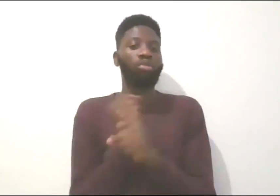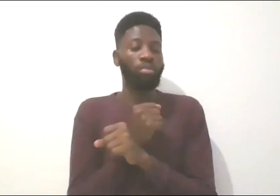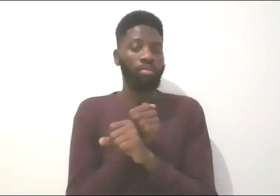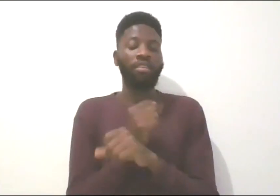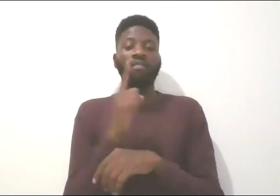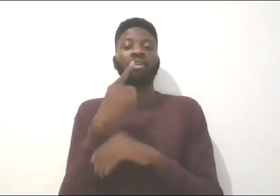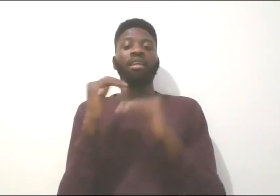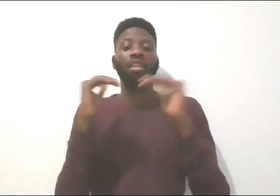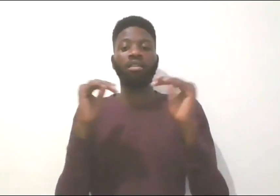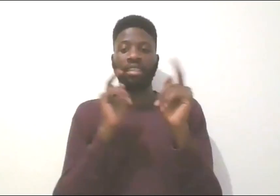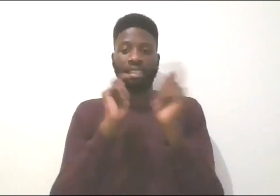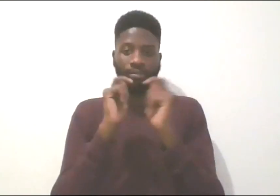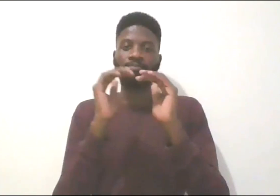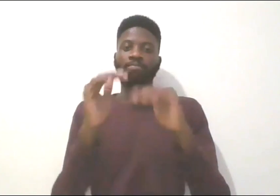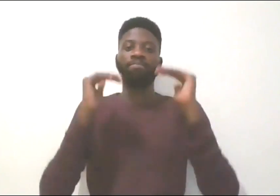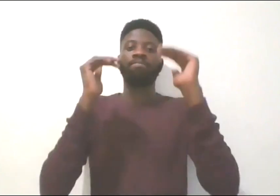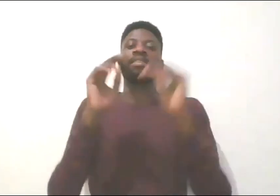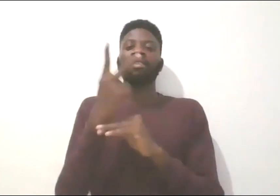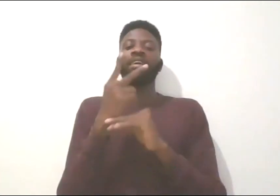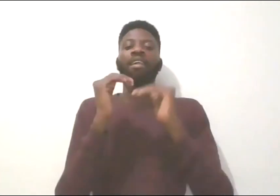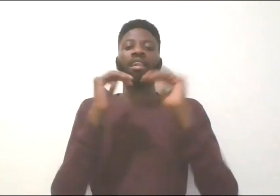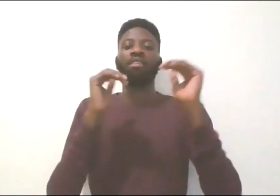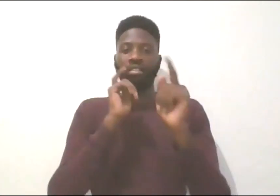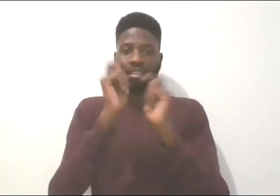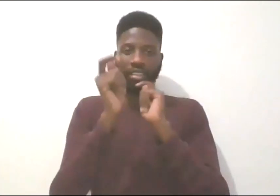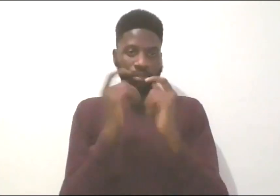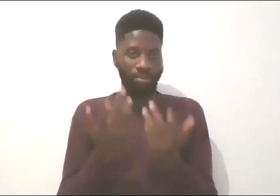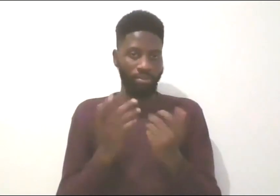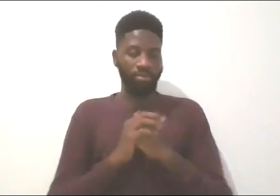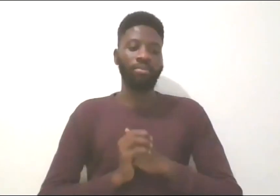level of interview into the second level of interview?